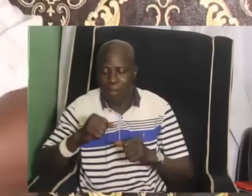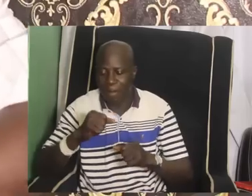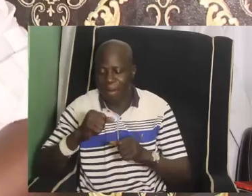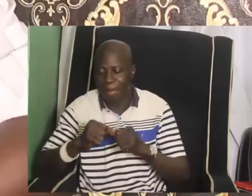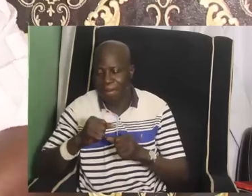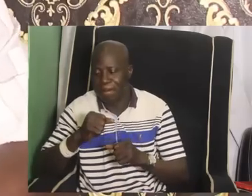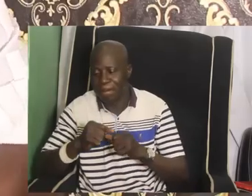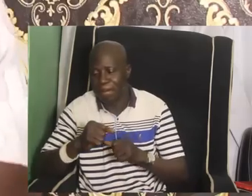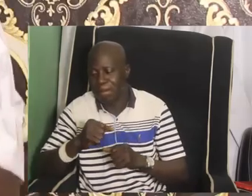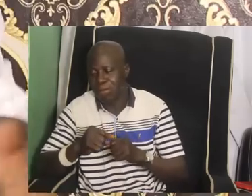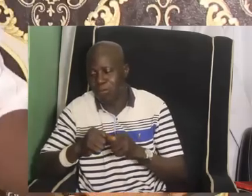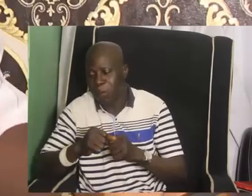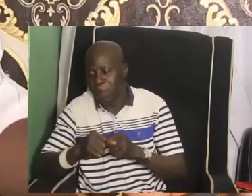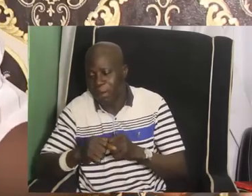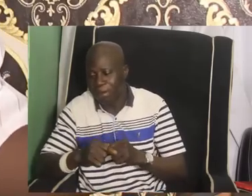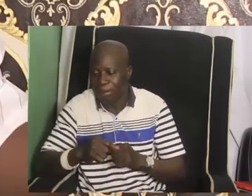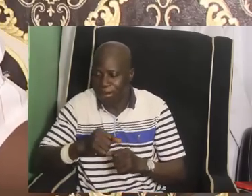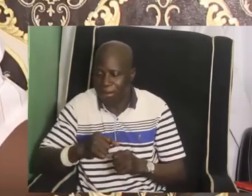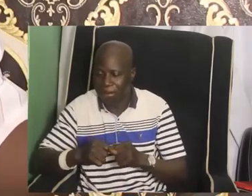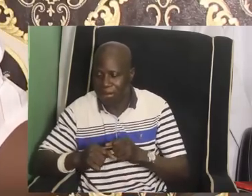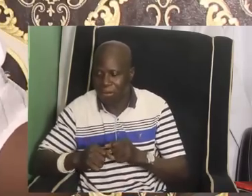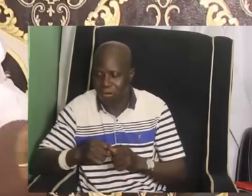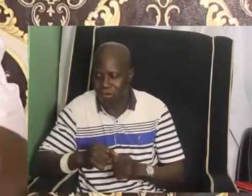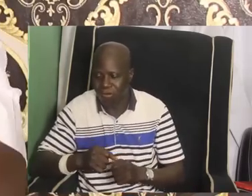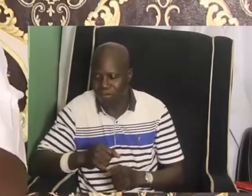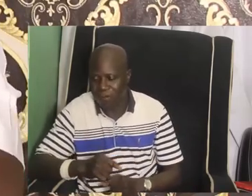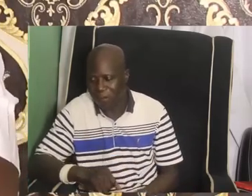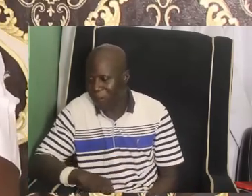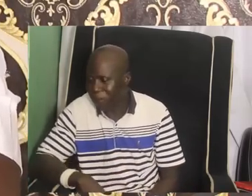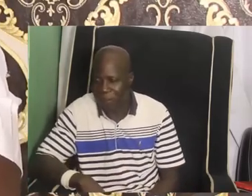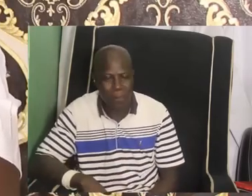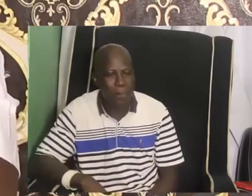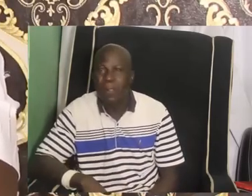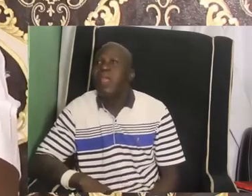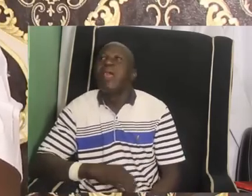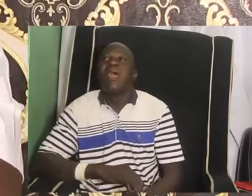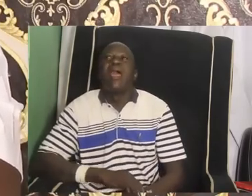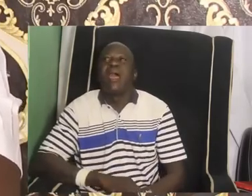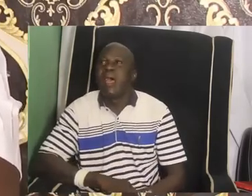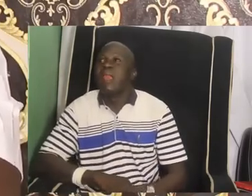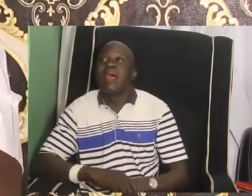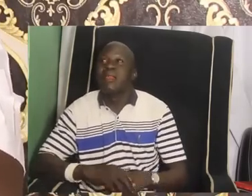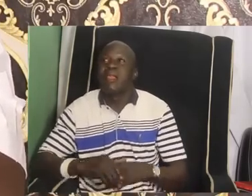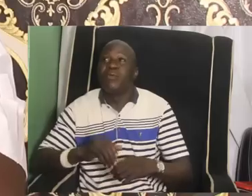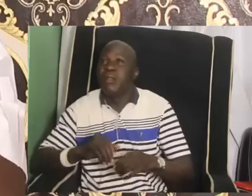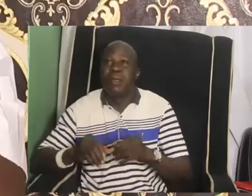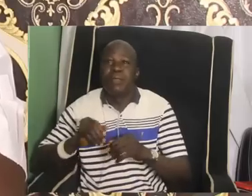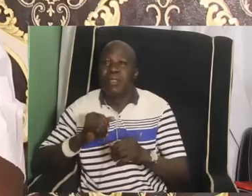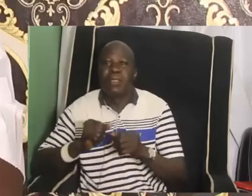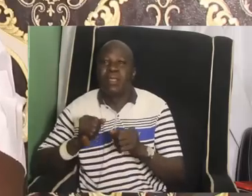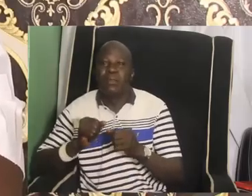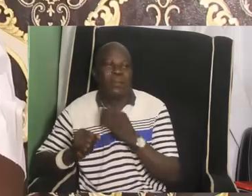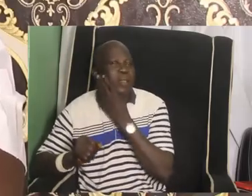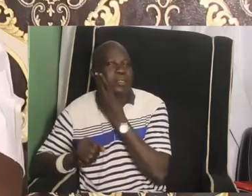o ba so ko lara mi o fun mi la so iye eni la ni ti o mi mo se alade wura